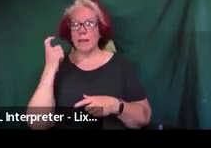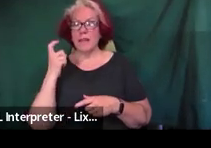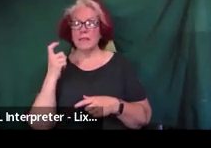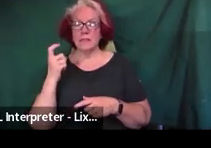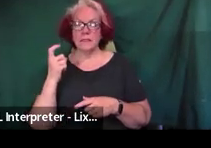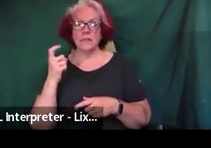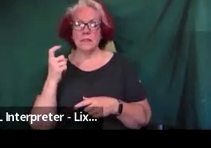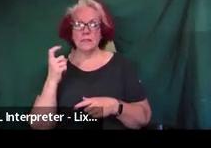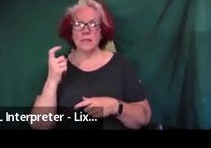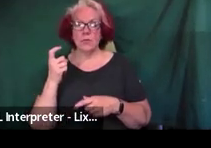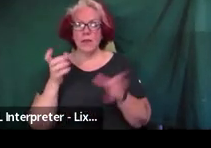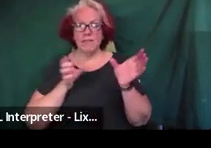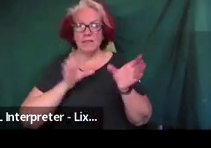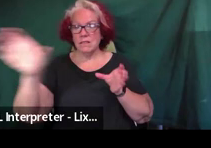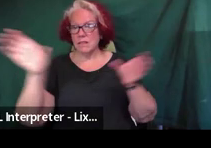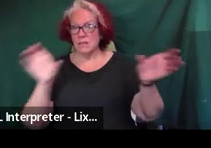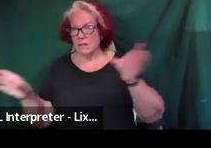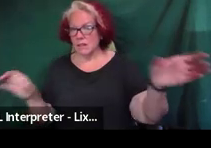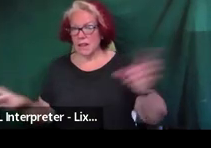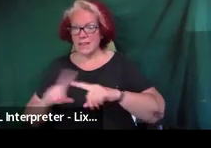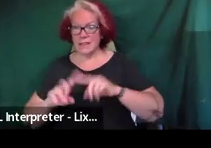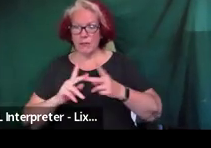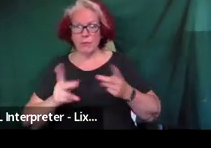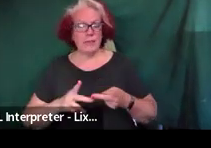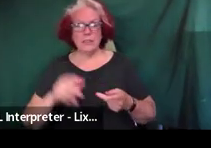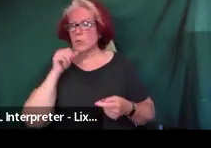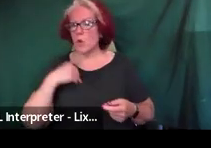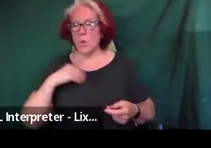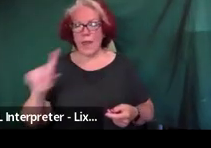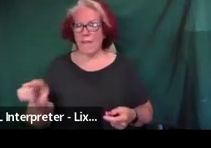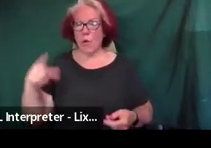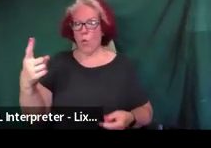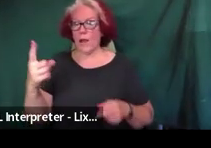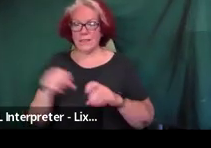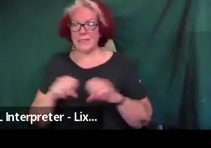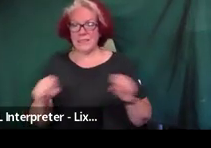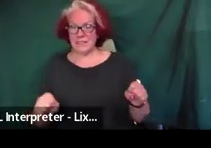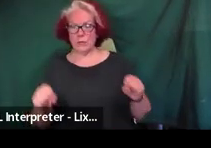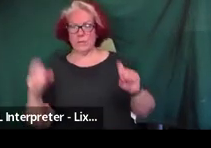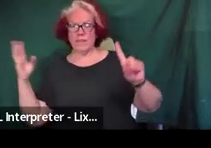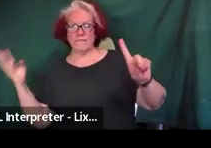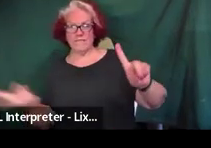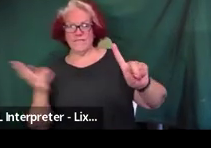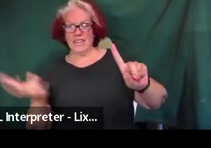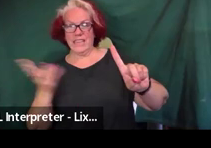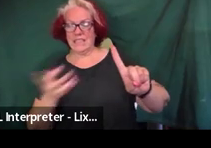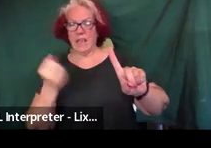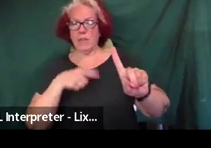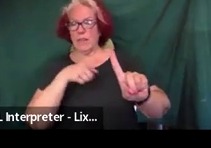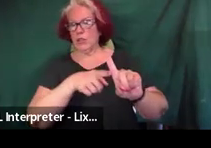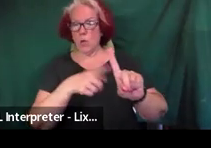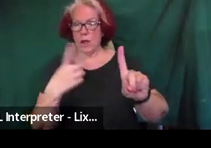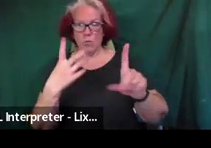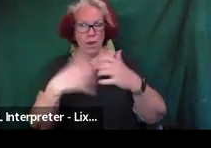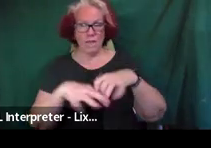decentralized and we do not have a single system that basically feeds from, you know, all modules working together, and you're